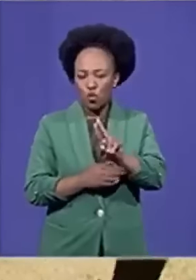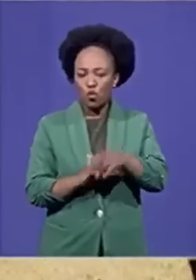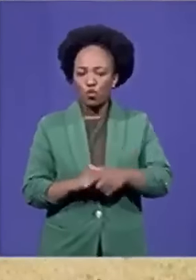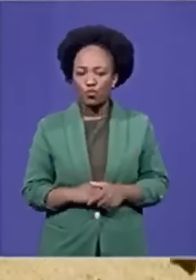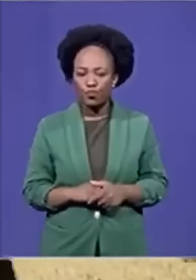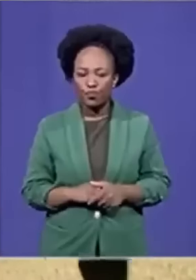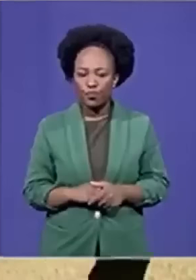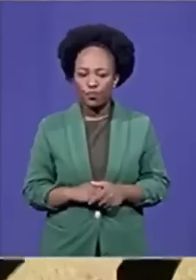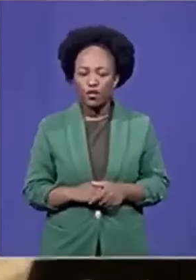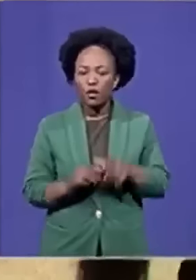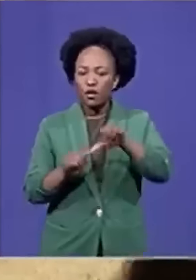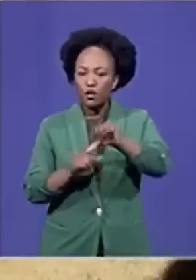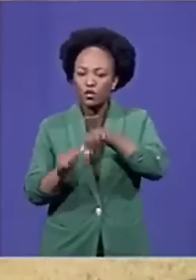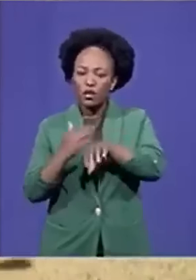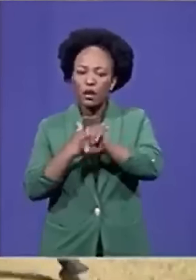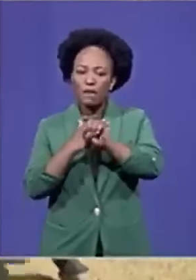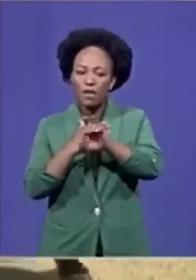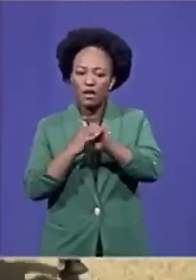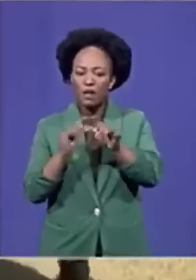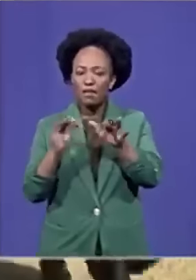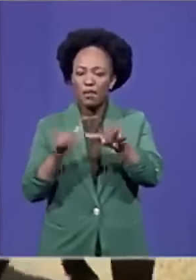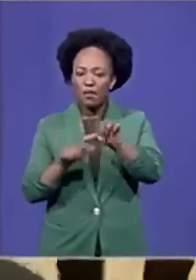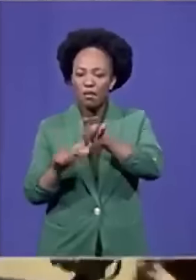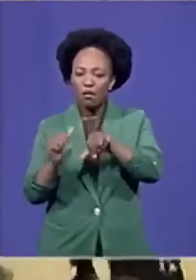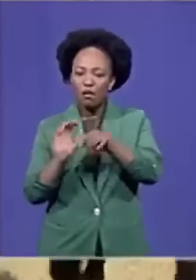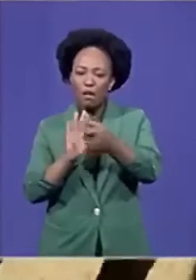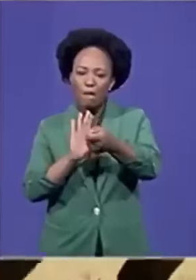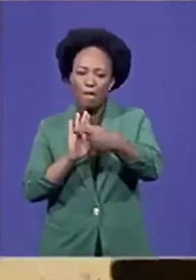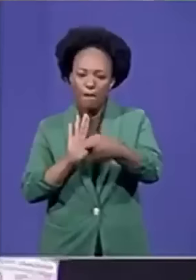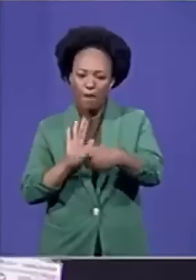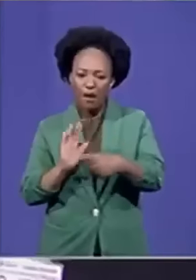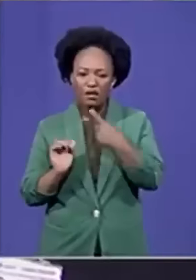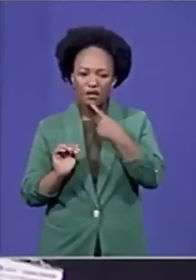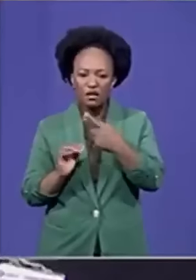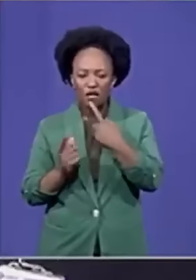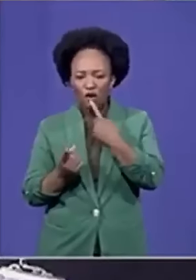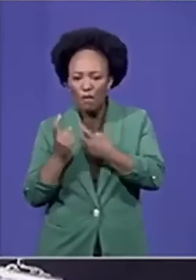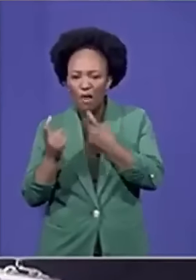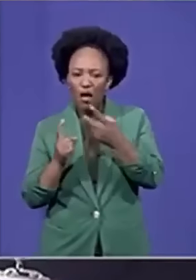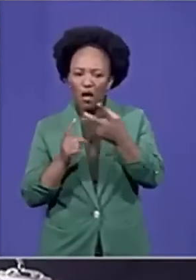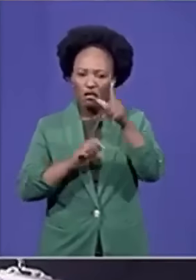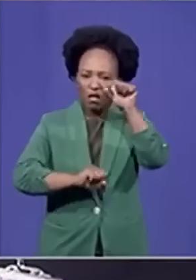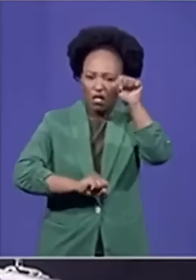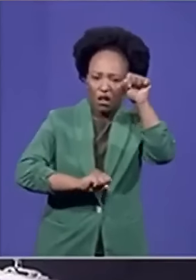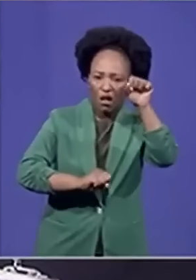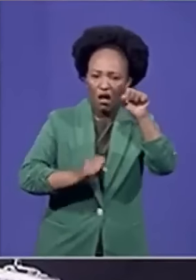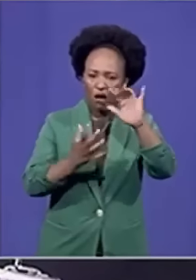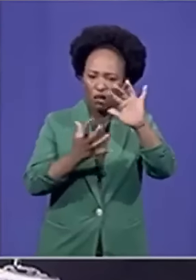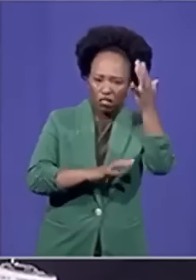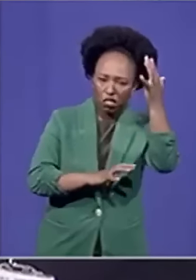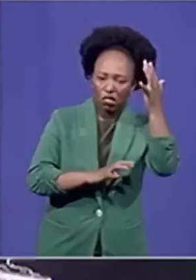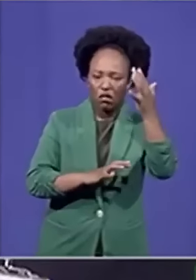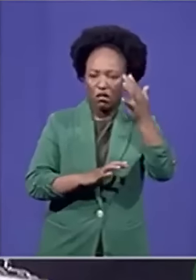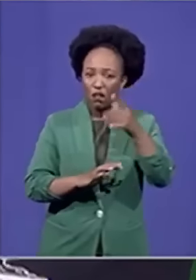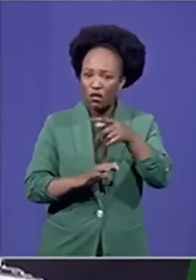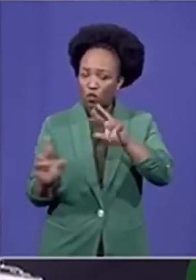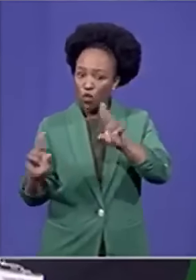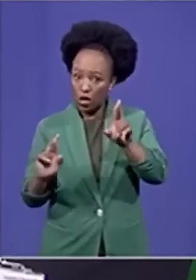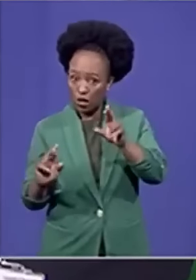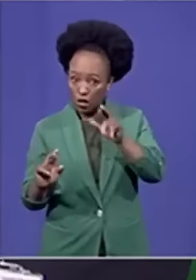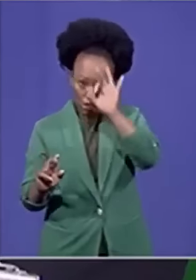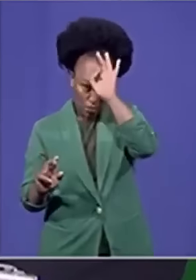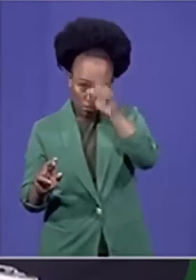social media, re bona batho ba ngwala mono hore ba tla ipelaetsa ho be le merusu. Lona jwalo ka sepolesa le itukiseditse diketsahalo